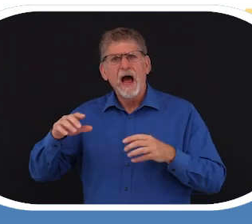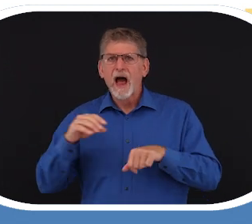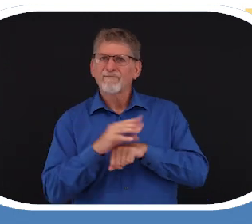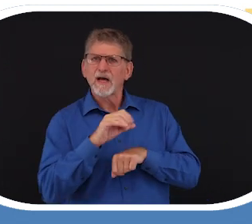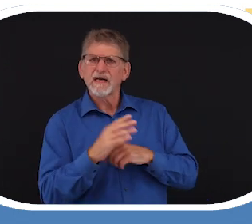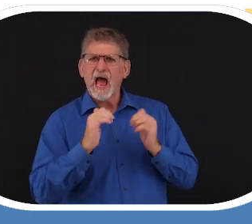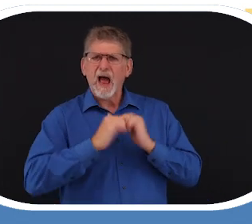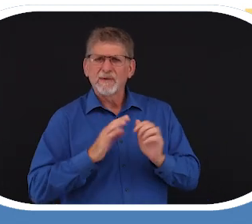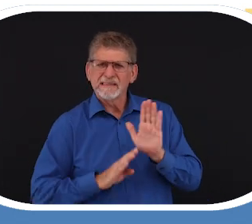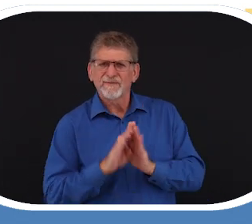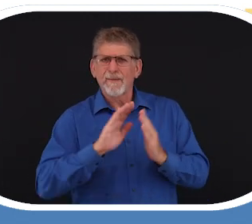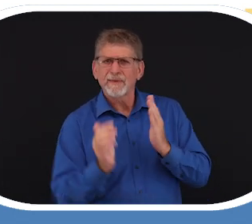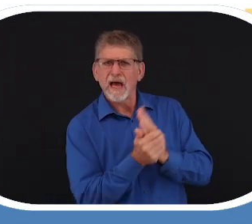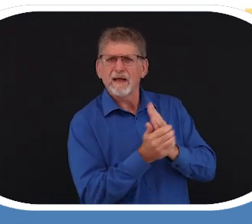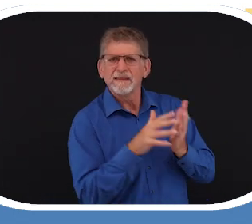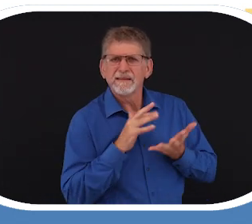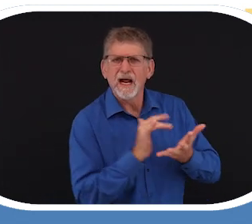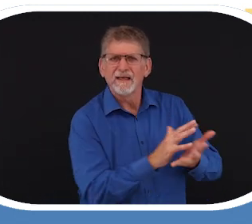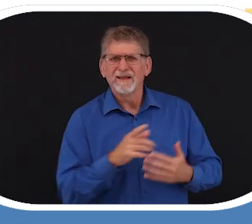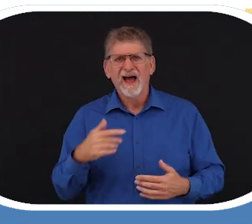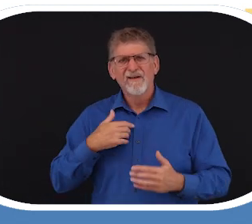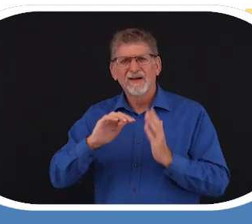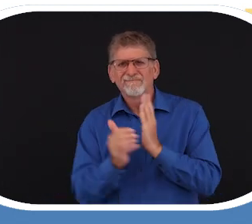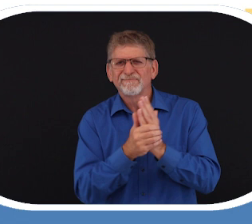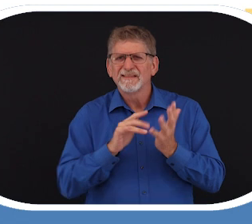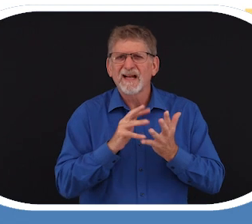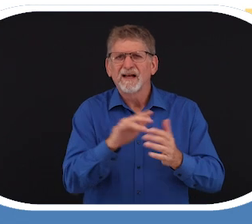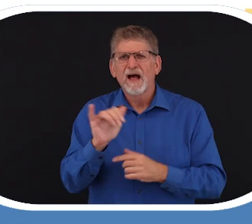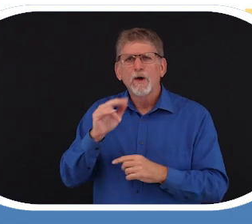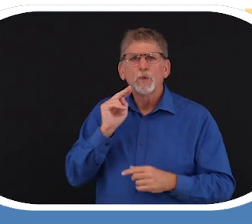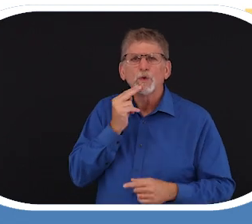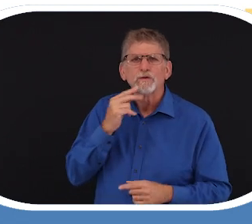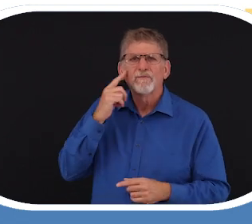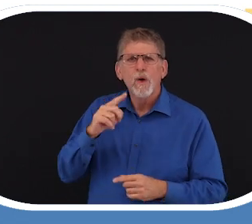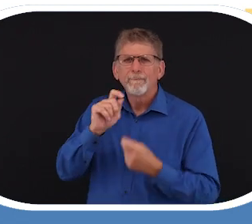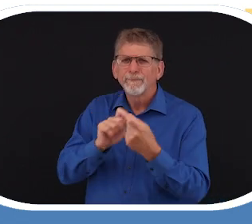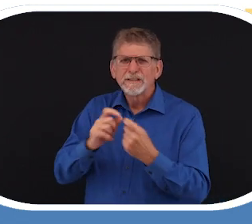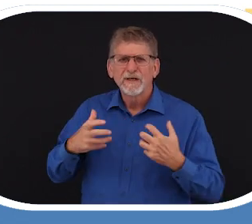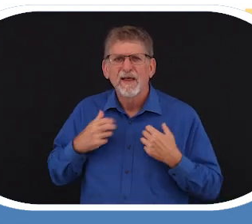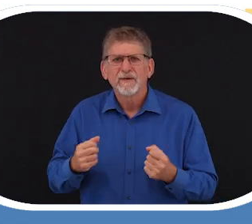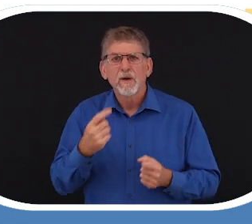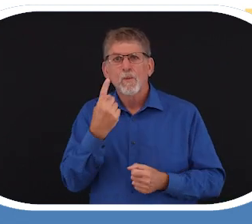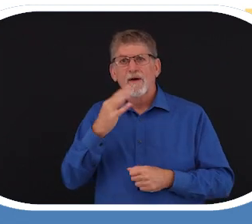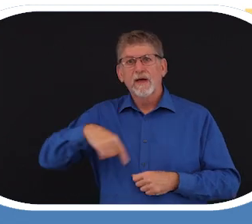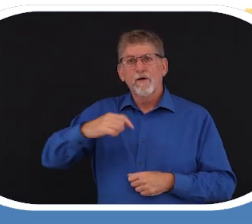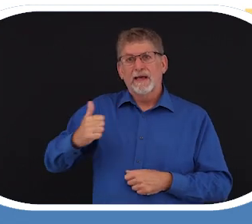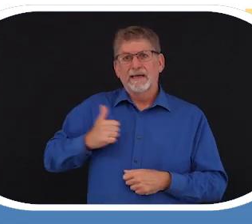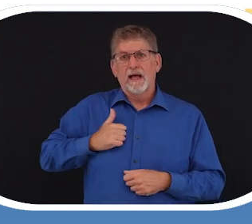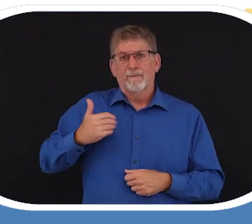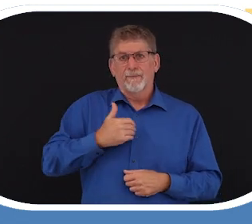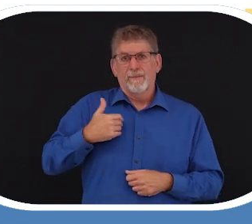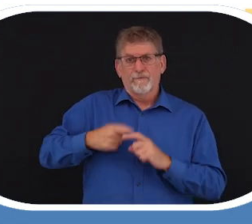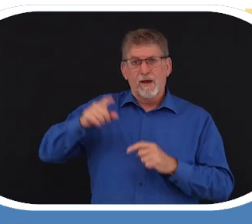actually advising on how we develop ancillary studies. We also have ancillary studies like a nutrition for precision health. One of our own community members